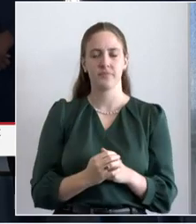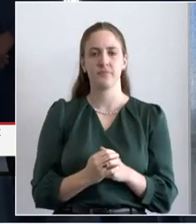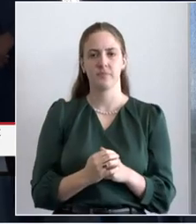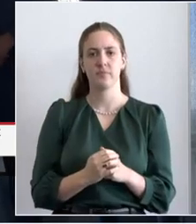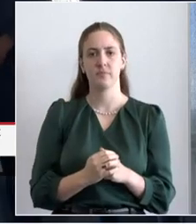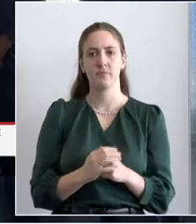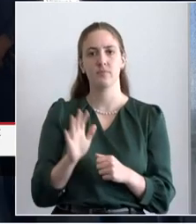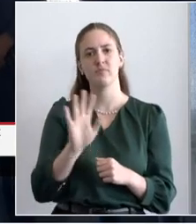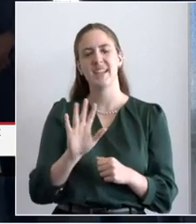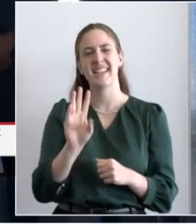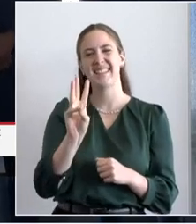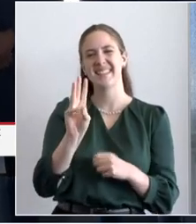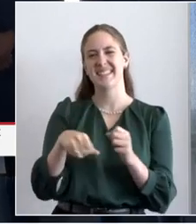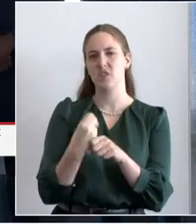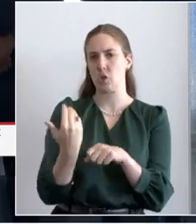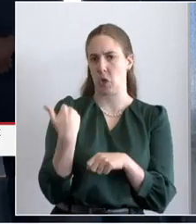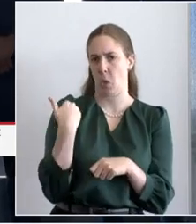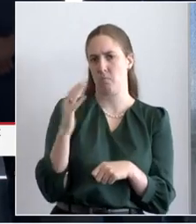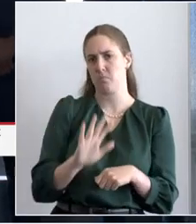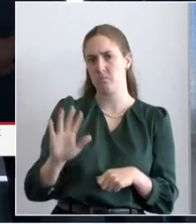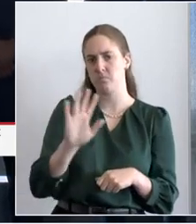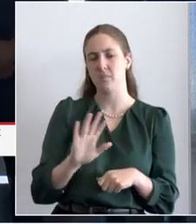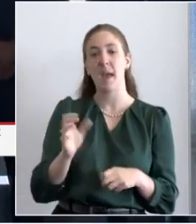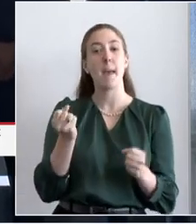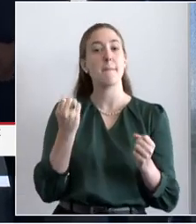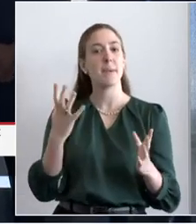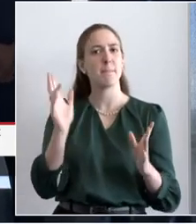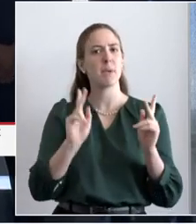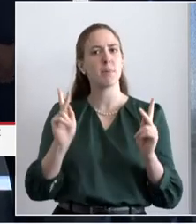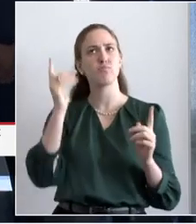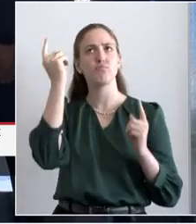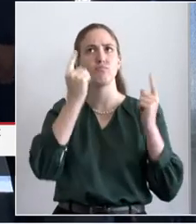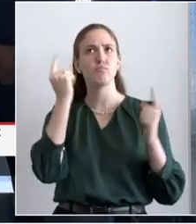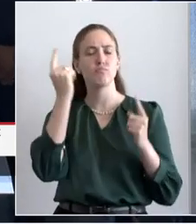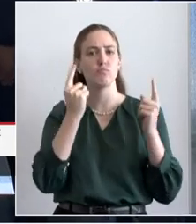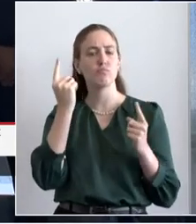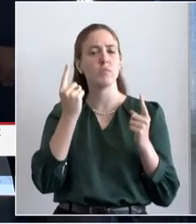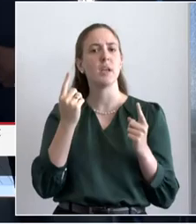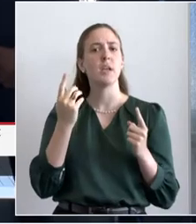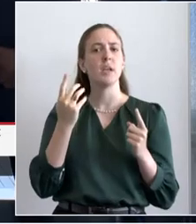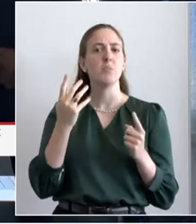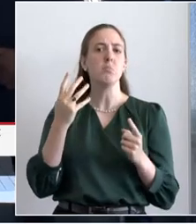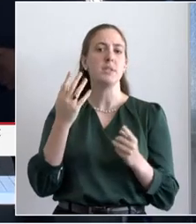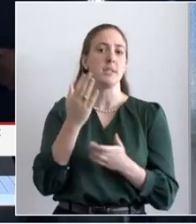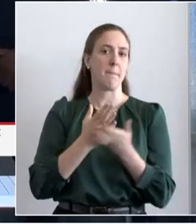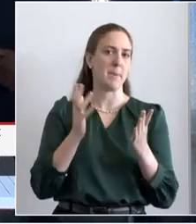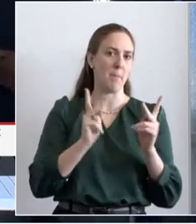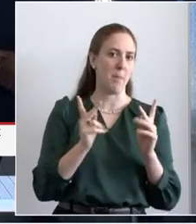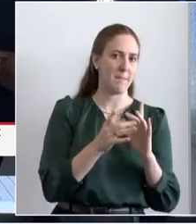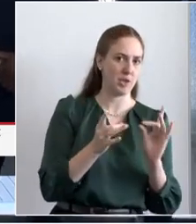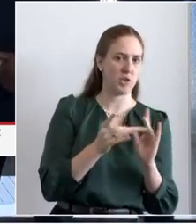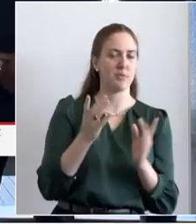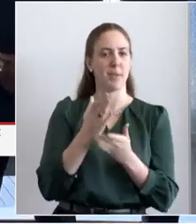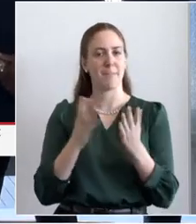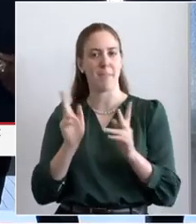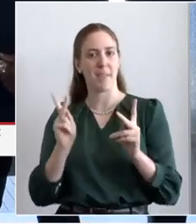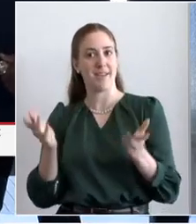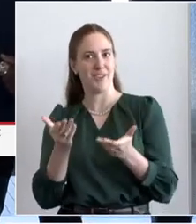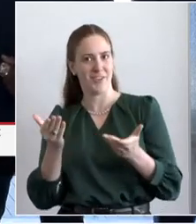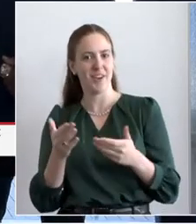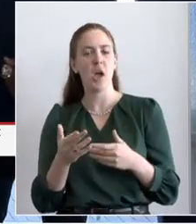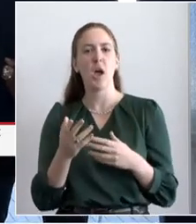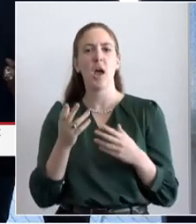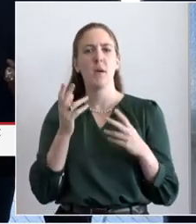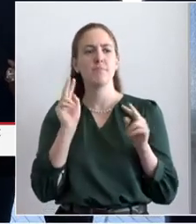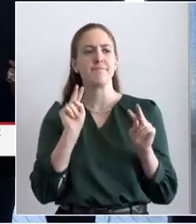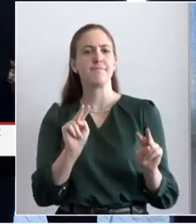so years ago, many thought leaders, including some that are mentioned and some that are here, saw the spending